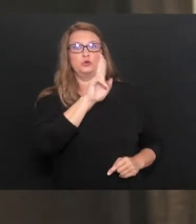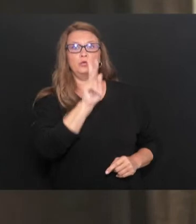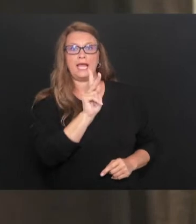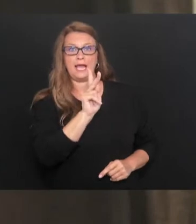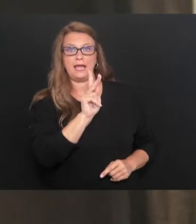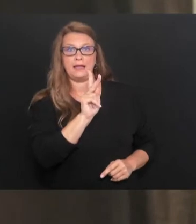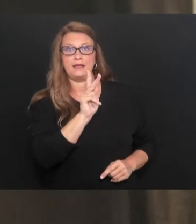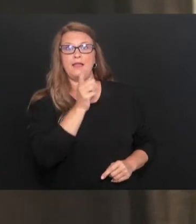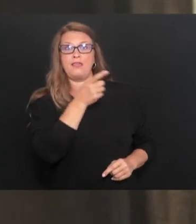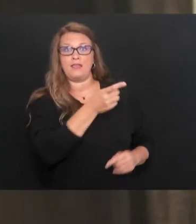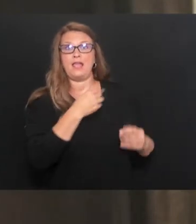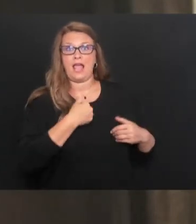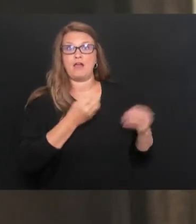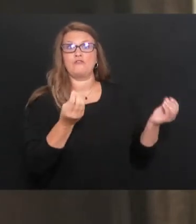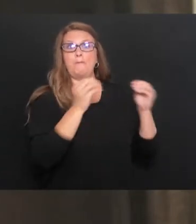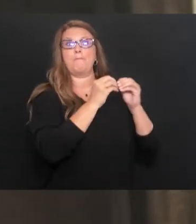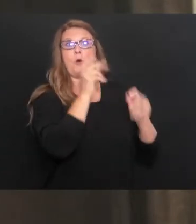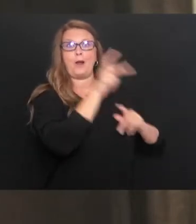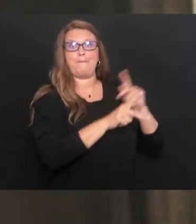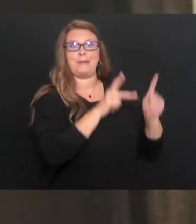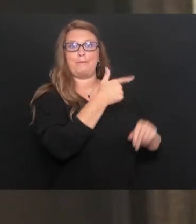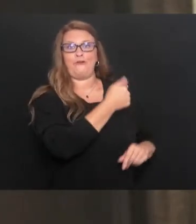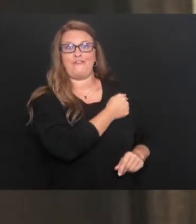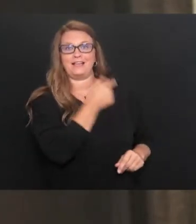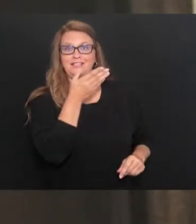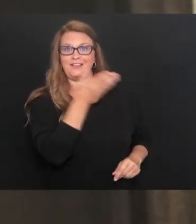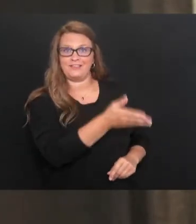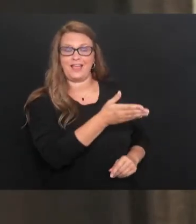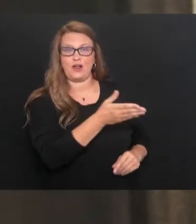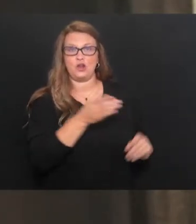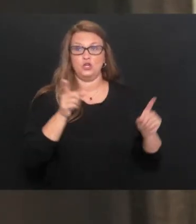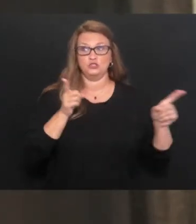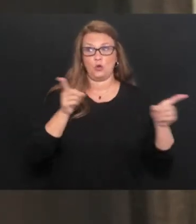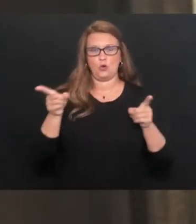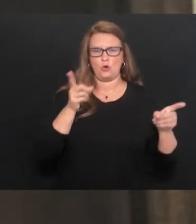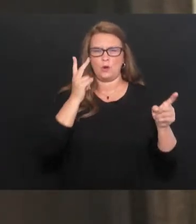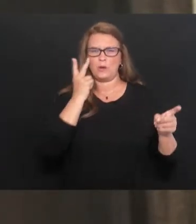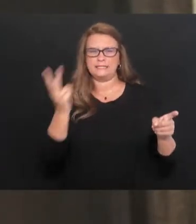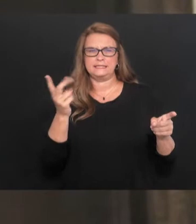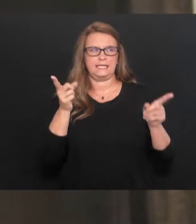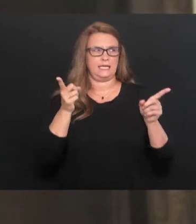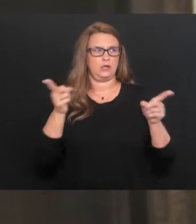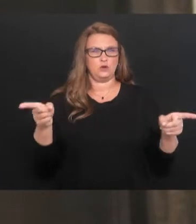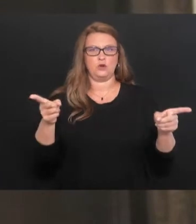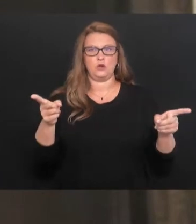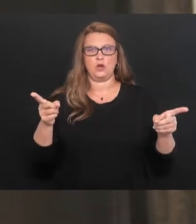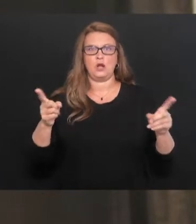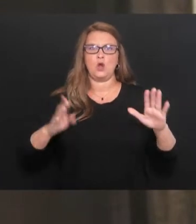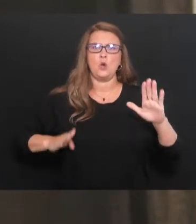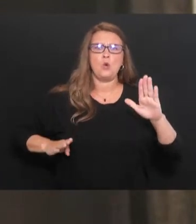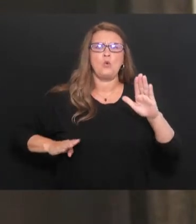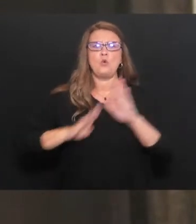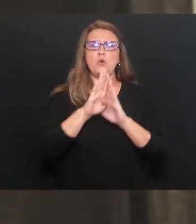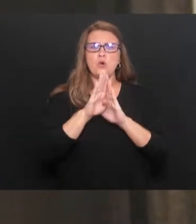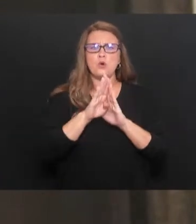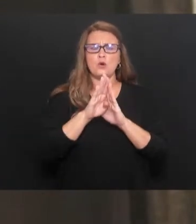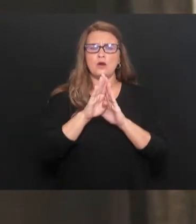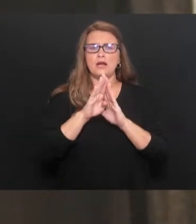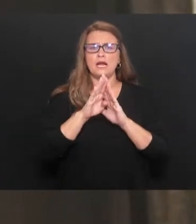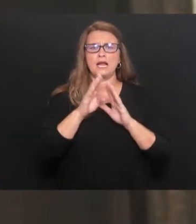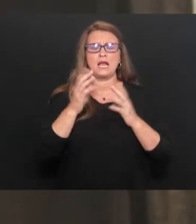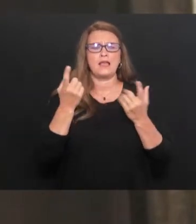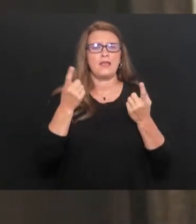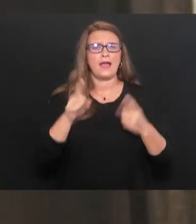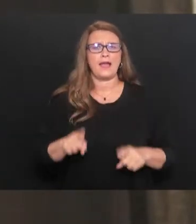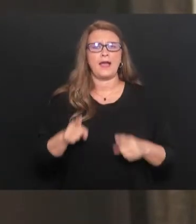more highly vaccinated country. That in India, we saw an explosive growth in the number of cases that was